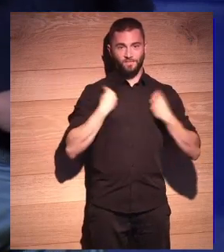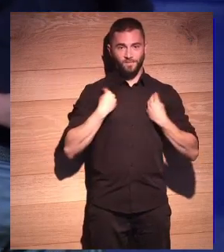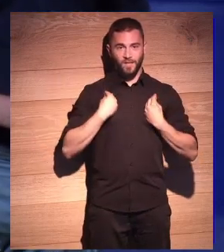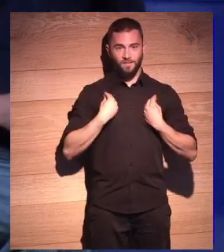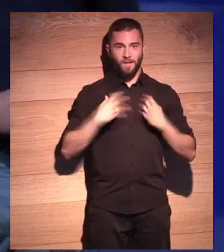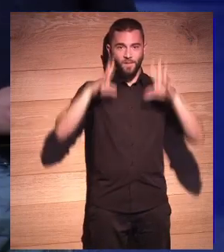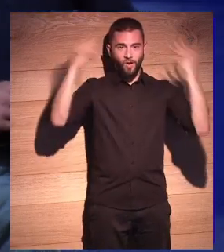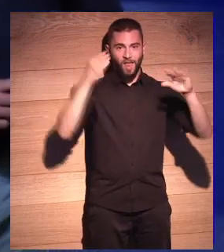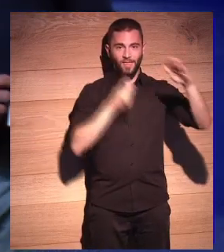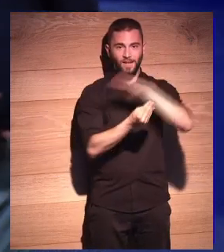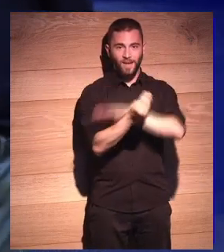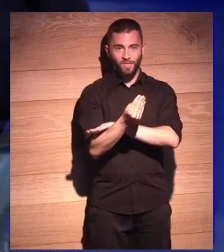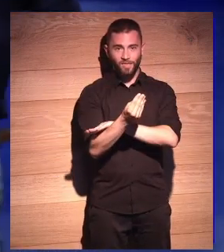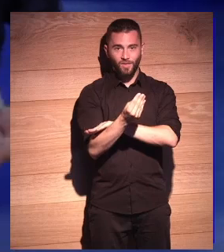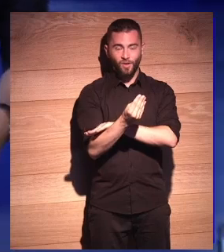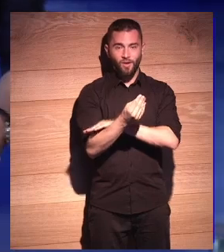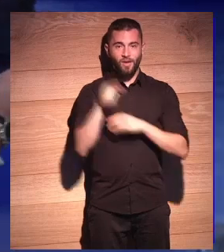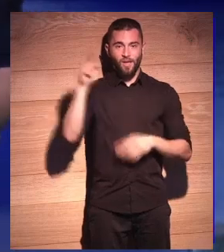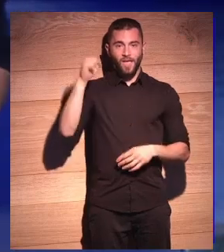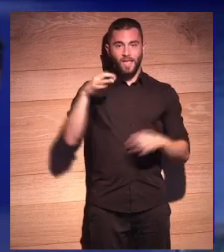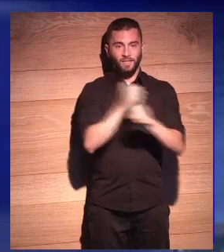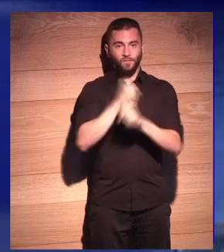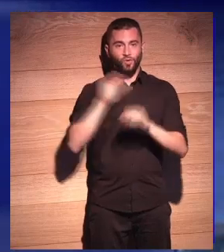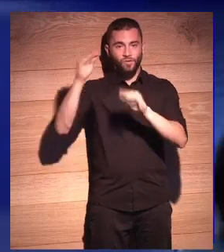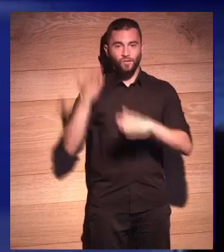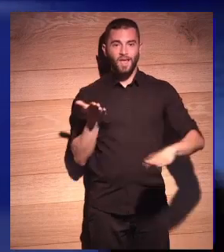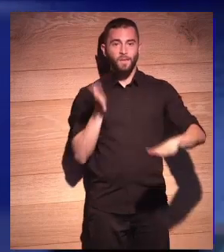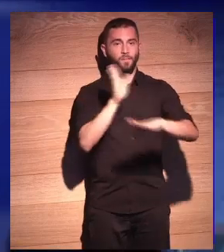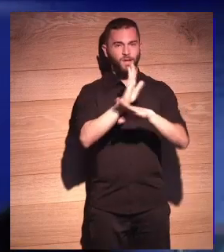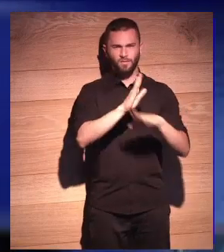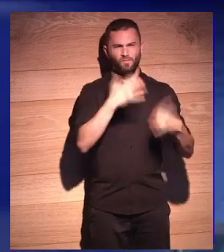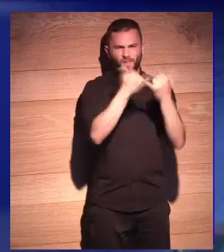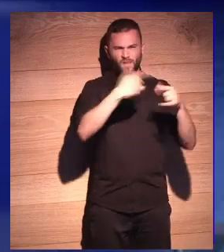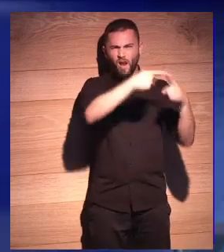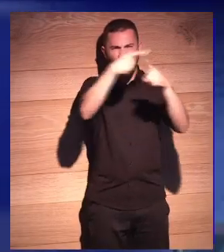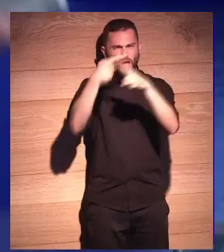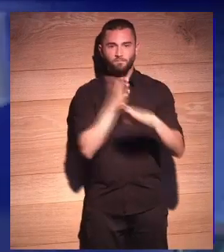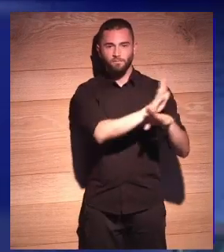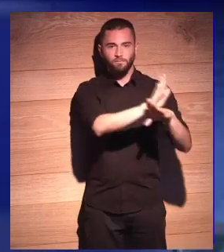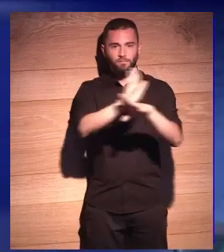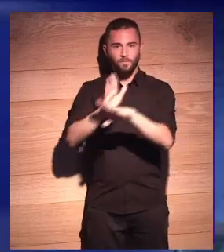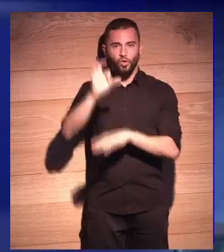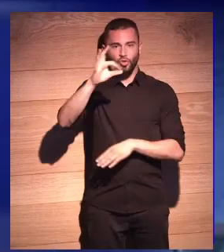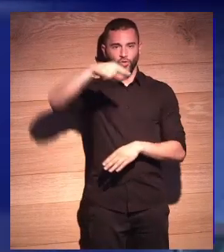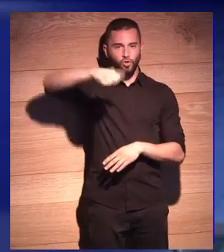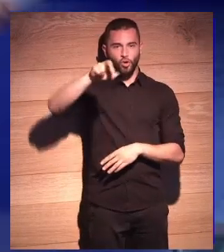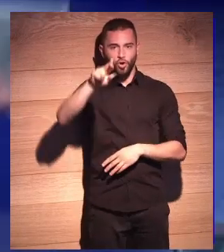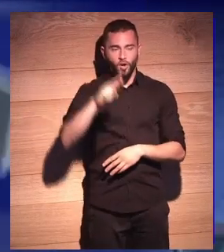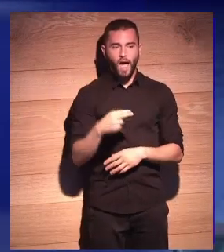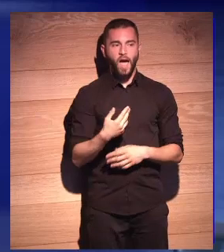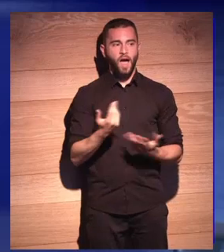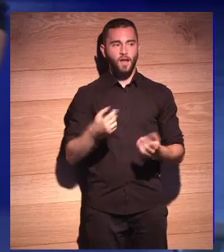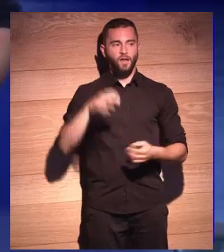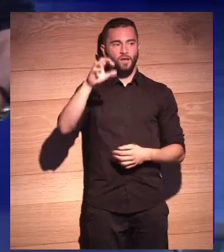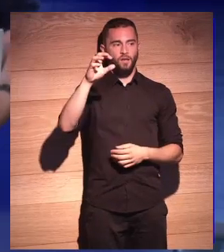She's been in London, and she has a Dutch origin, and she has presented her works in different festivals like